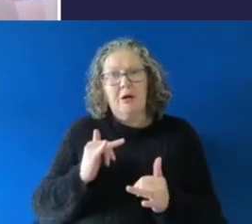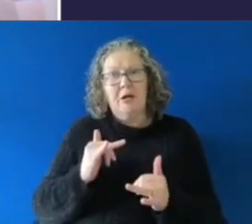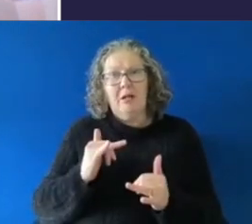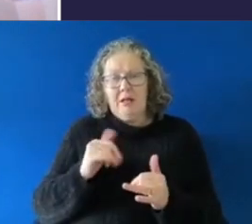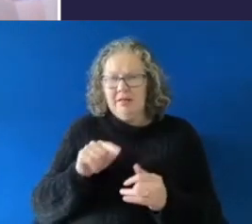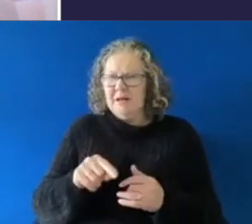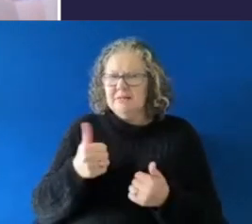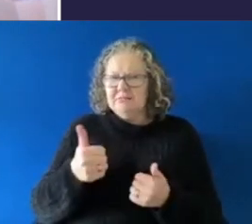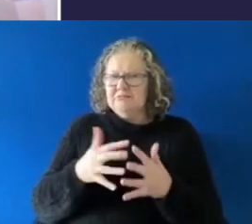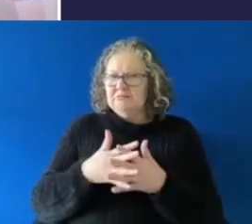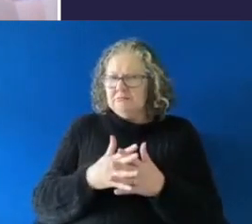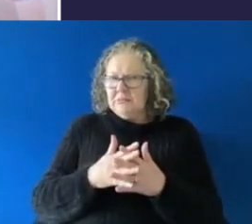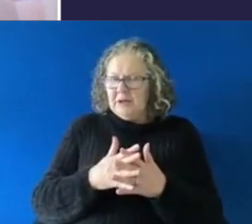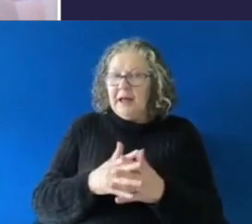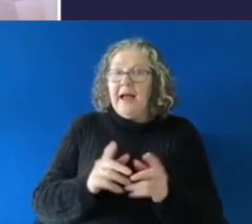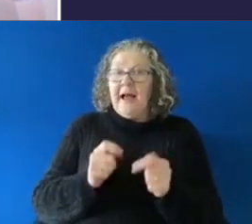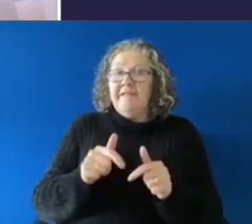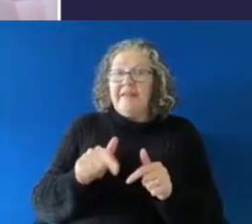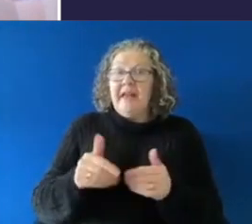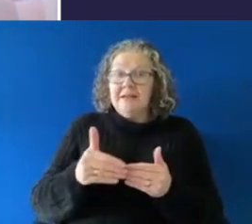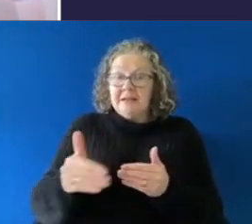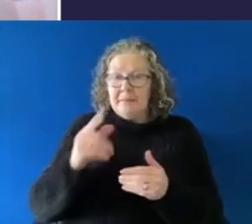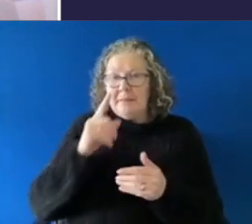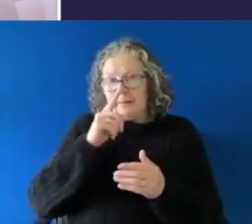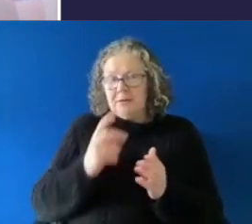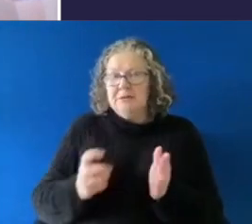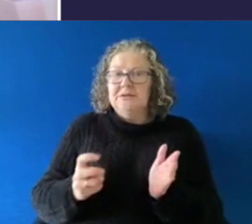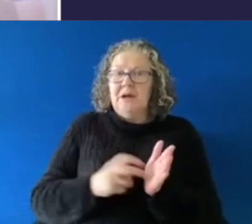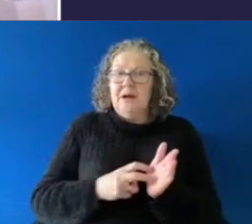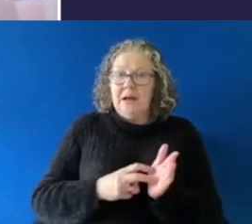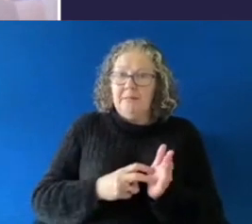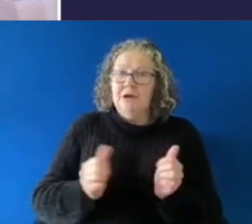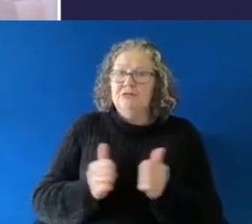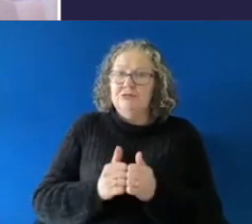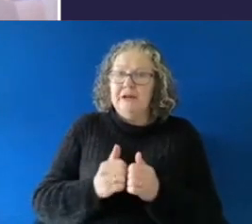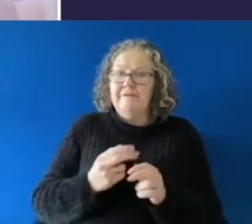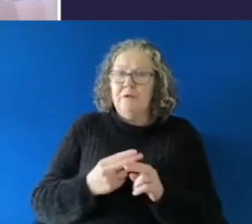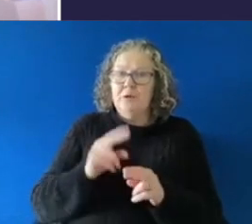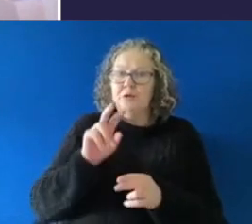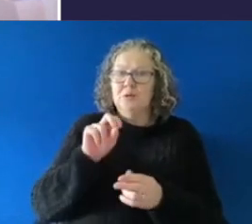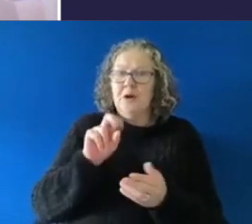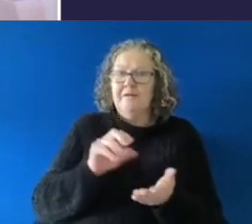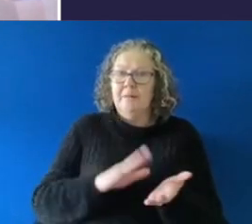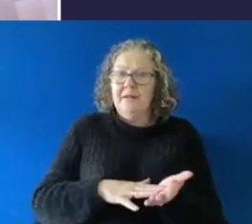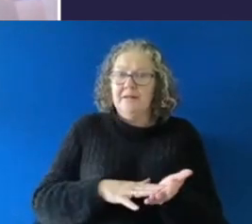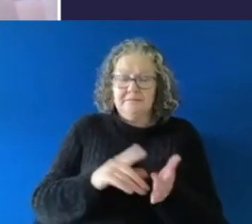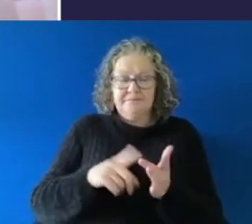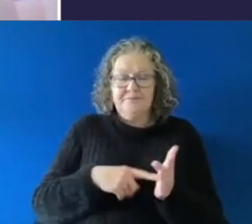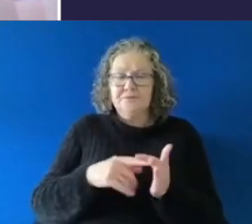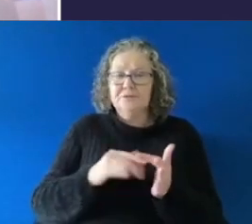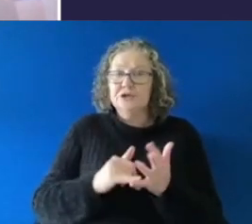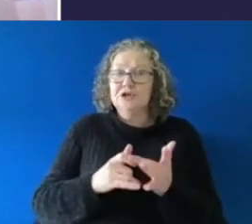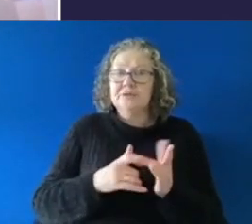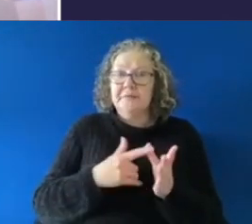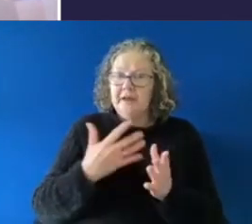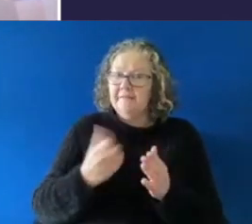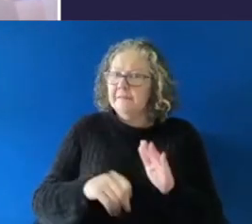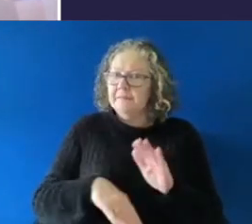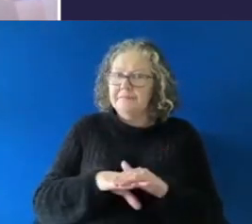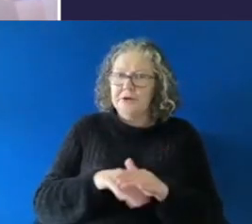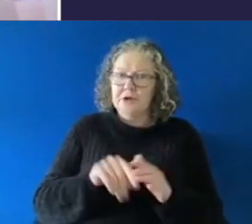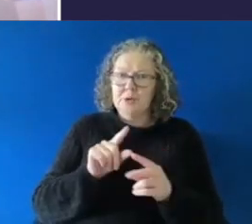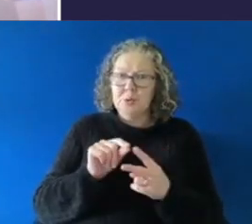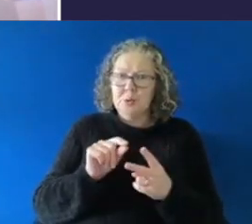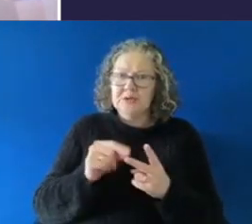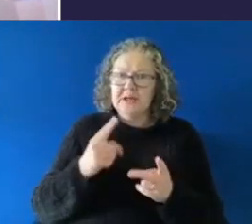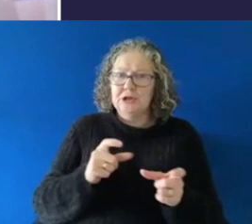beneficial. After that, people sign up for 12 months. So Jessica has complete choice and control about